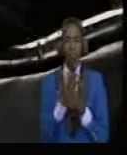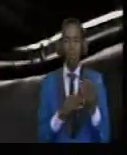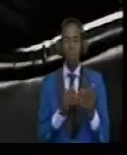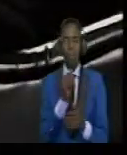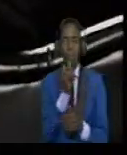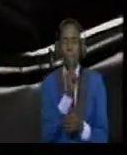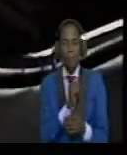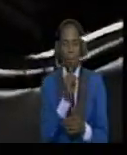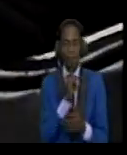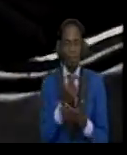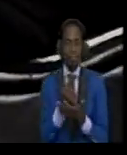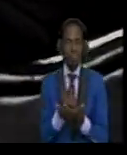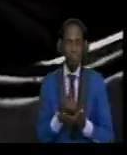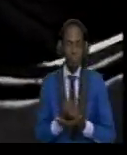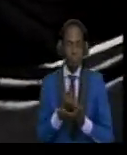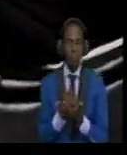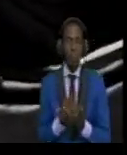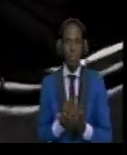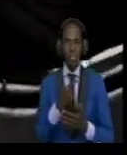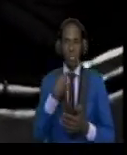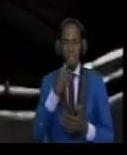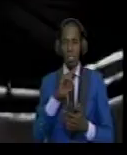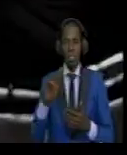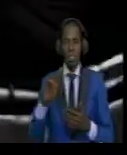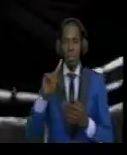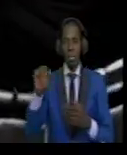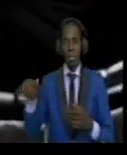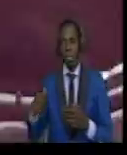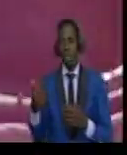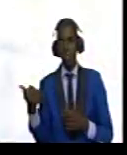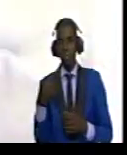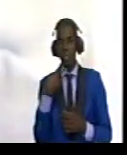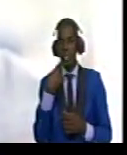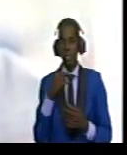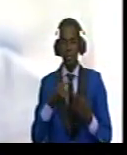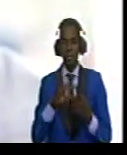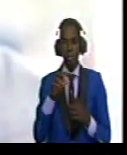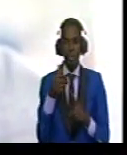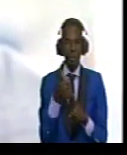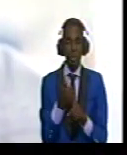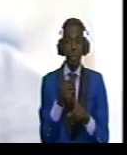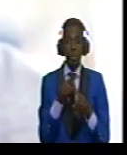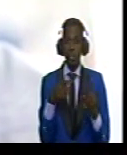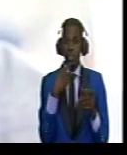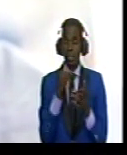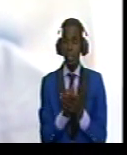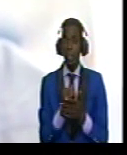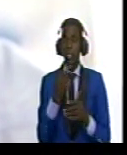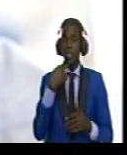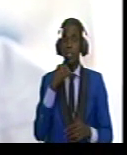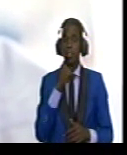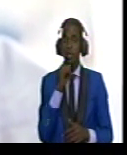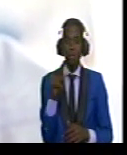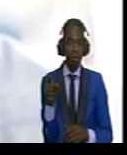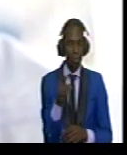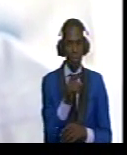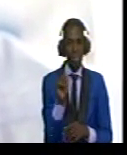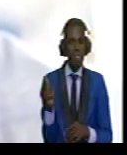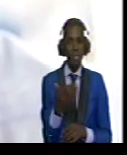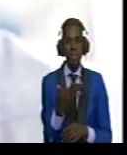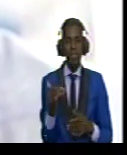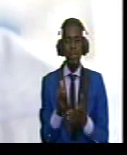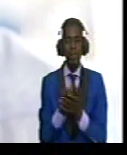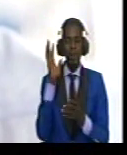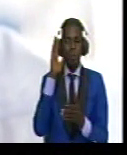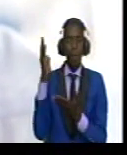self-talk, private discussion, telling one another, telling themselves, and the Lord says, say not ye. Anything that will bring delay,